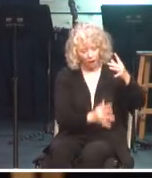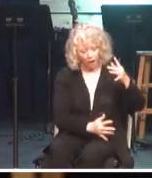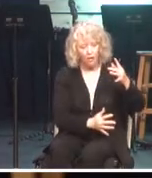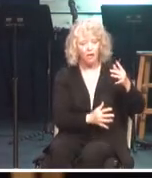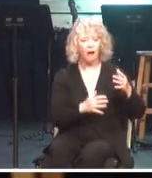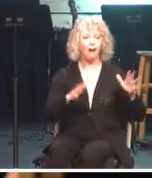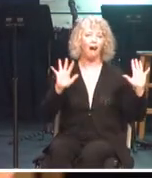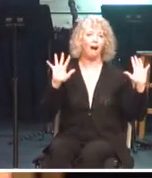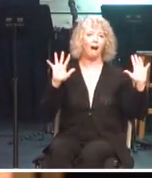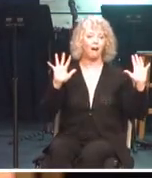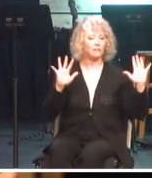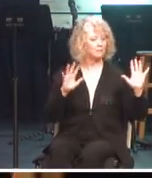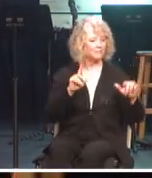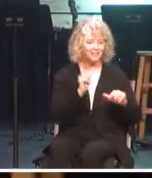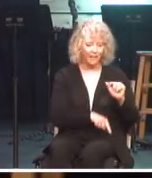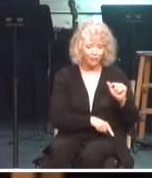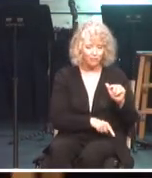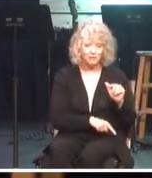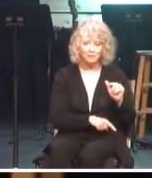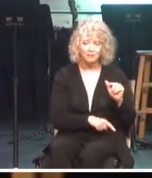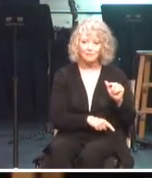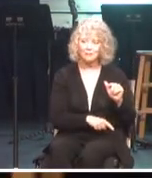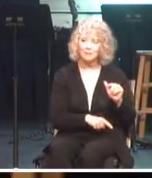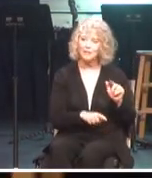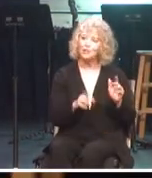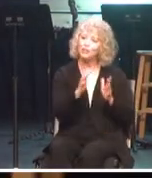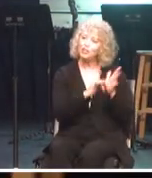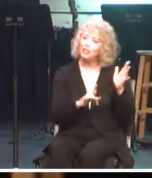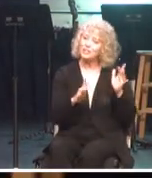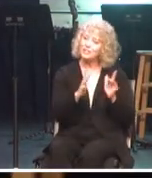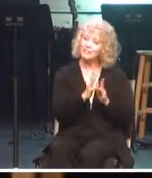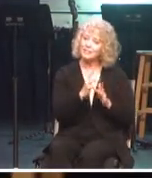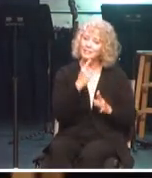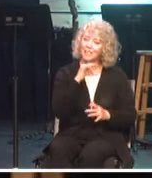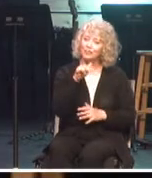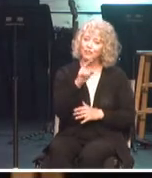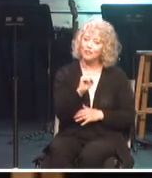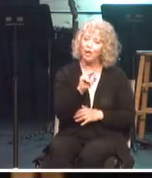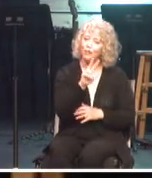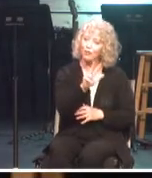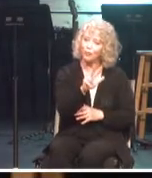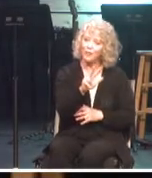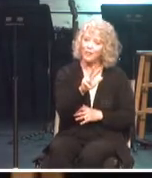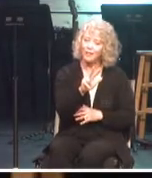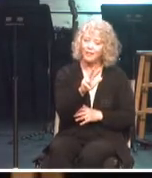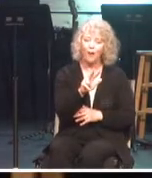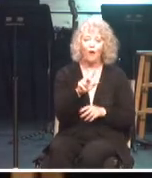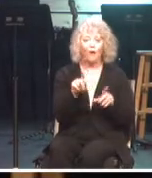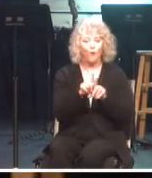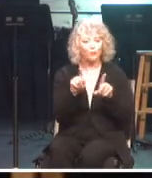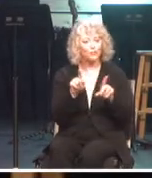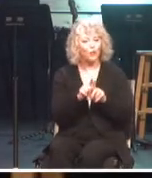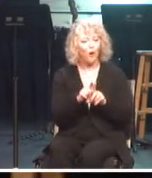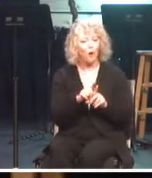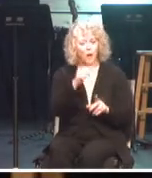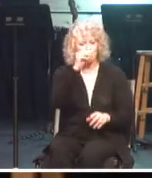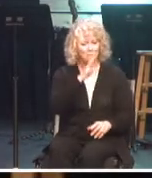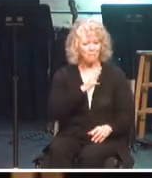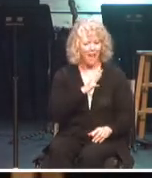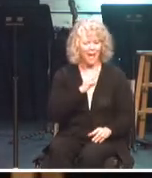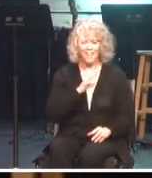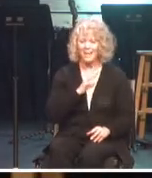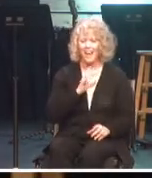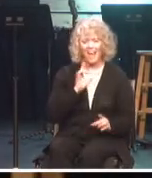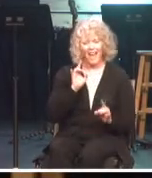chains. Couple that with what Jesus said in John 3, that man hates the light, he loves his sin.